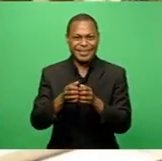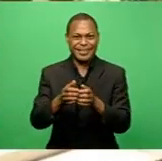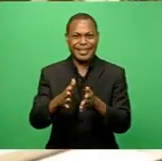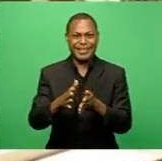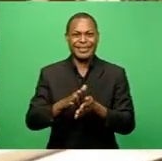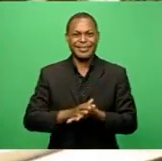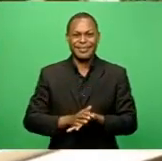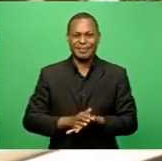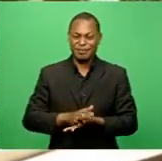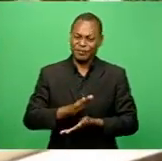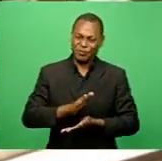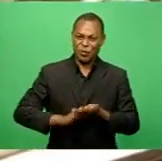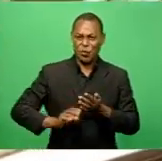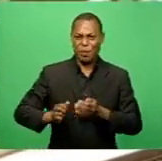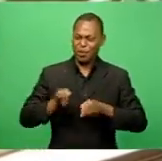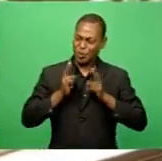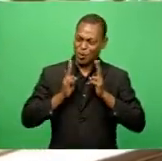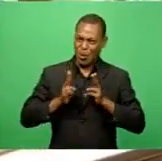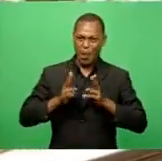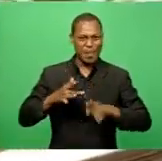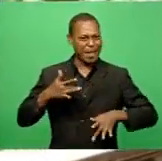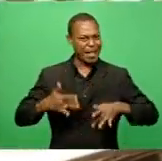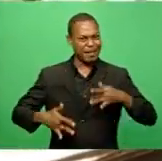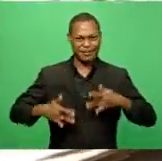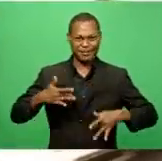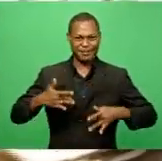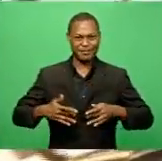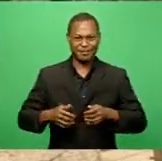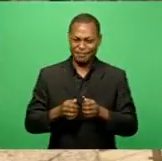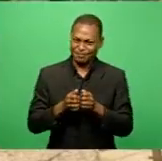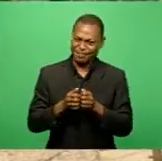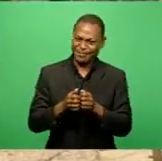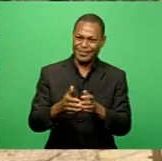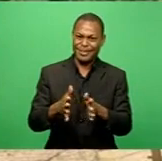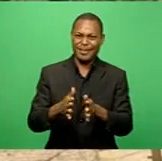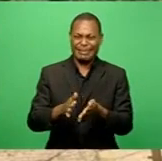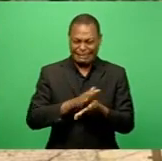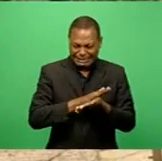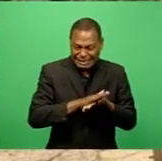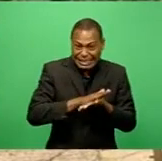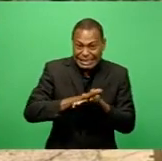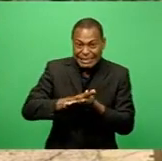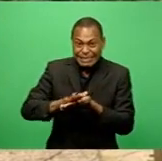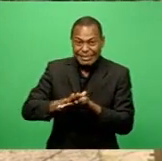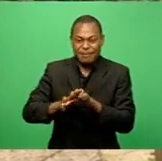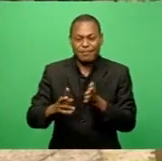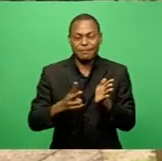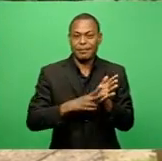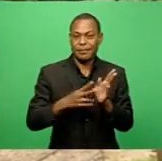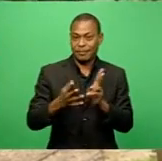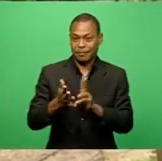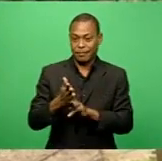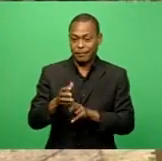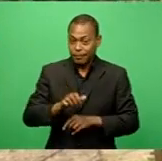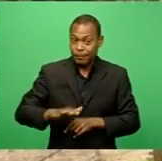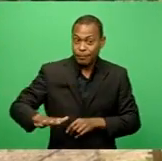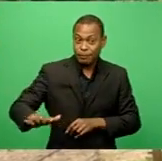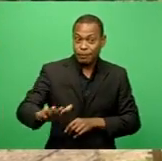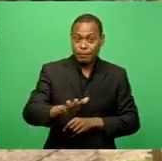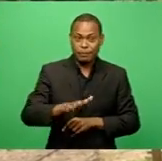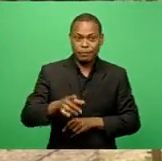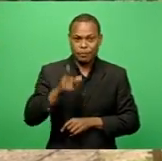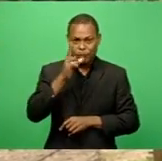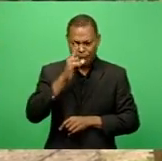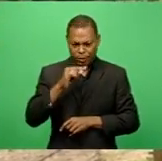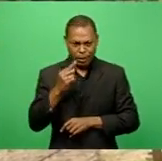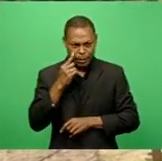going back to normal life, and then they'll start looking at clearing some of the villages. You can see just about